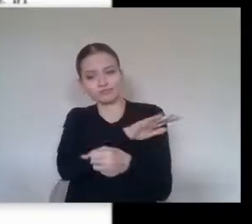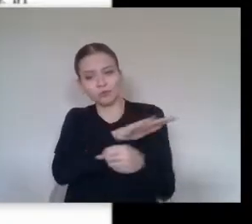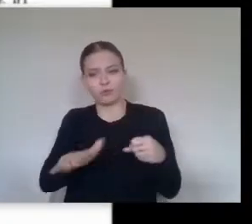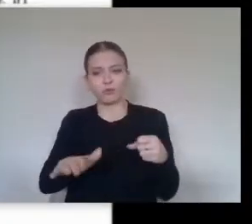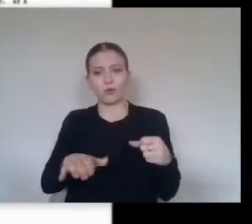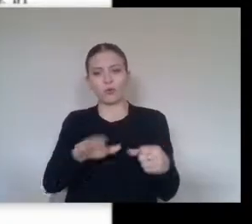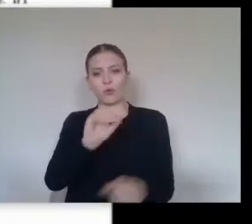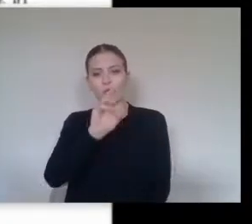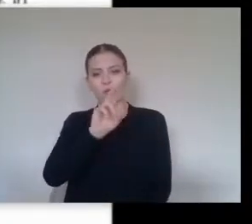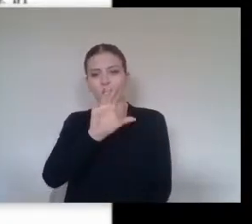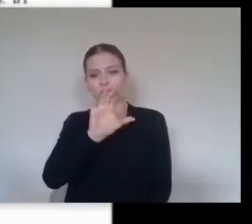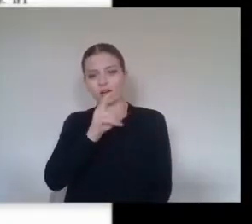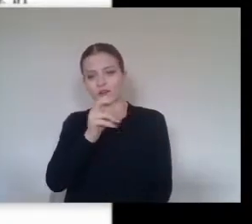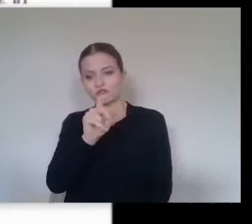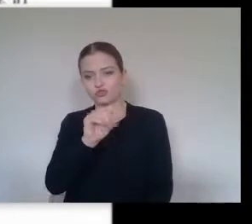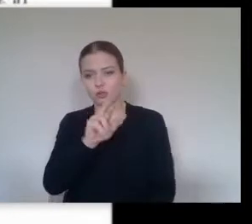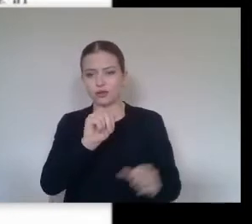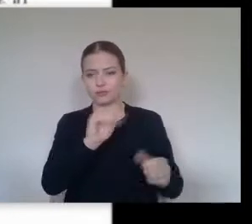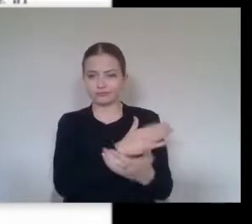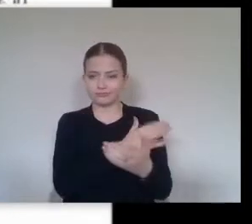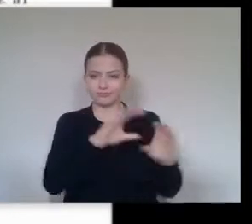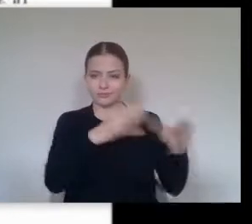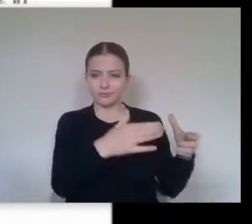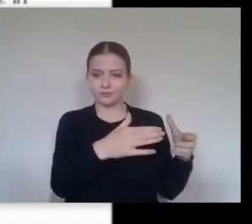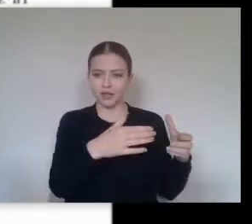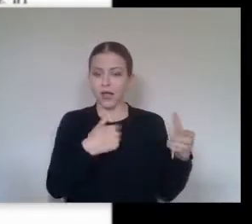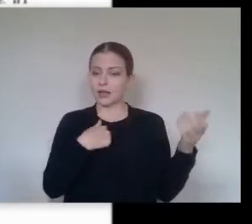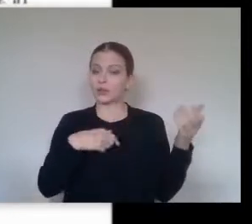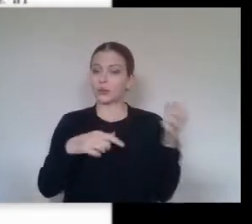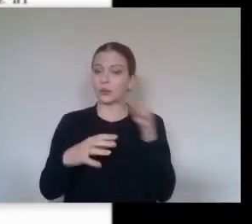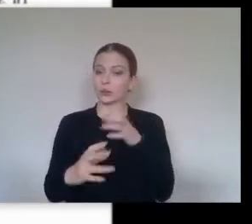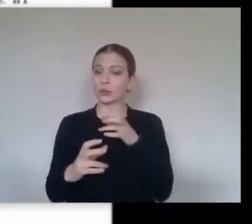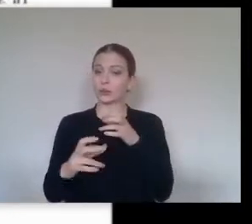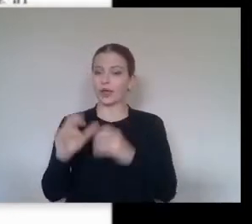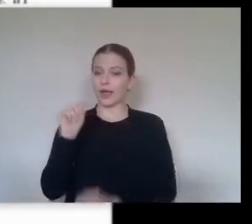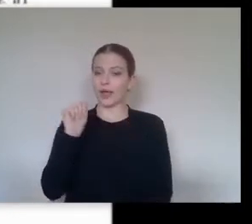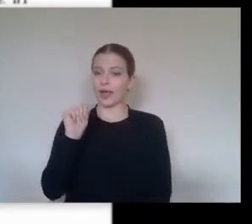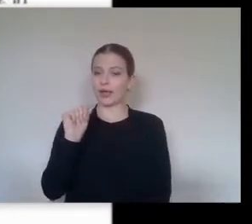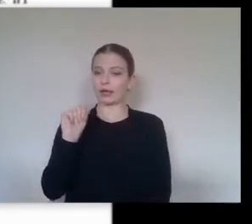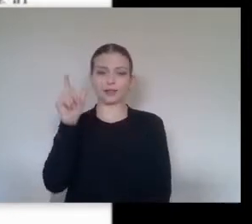by playing an A. Listen.